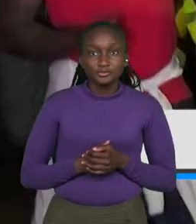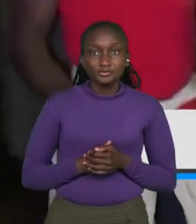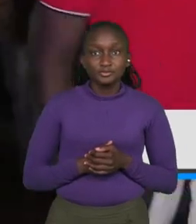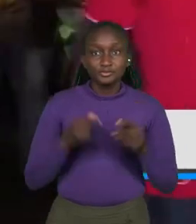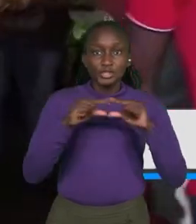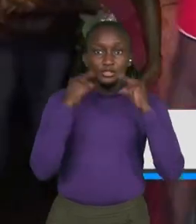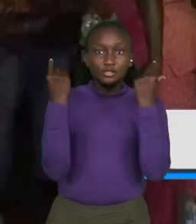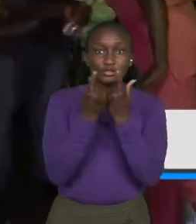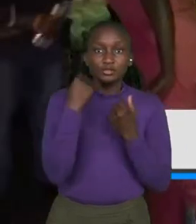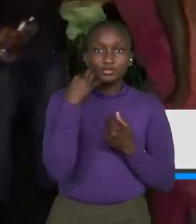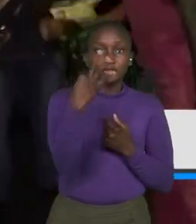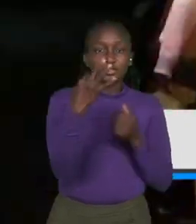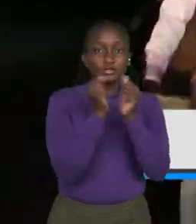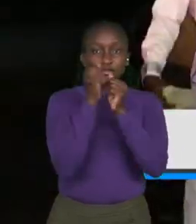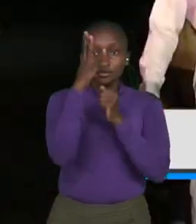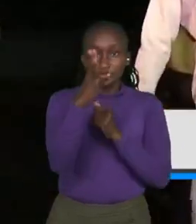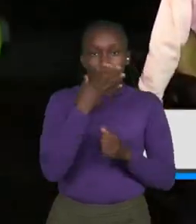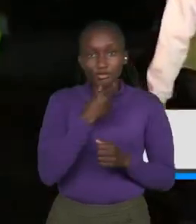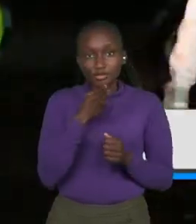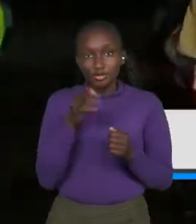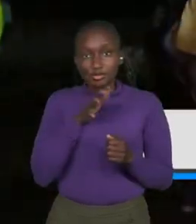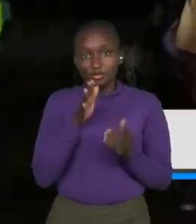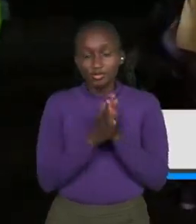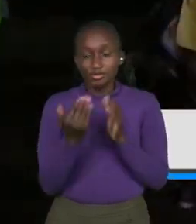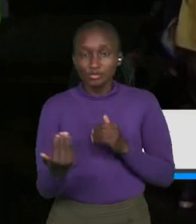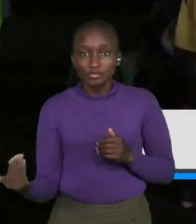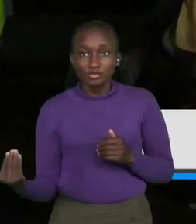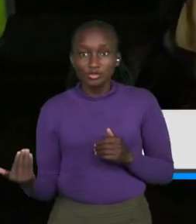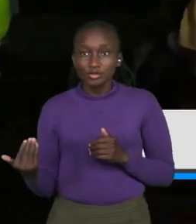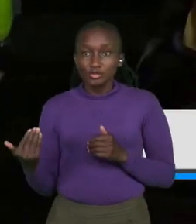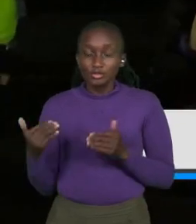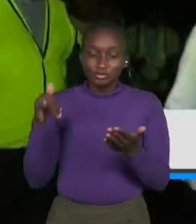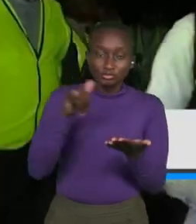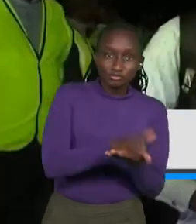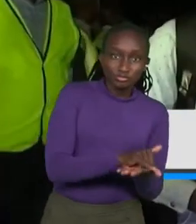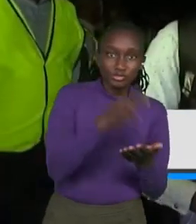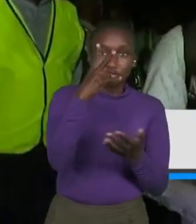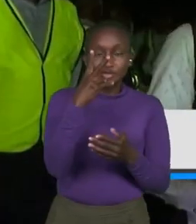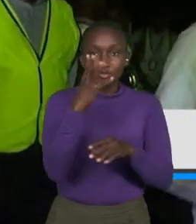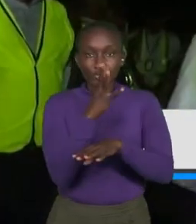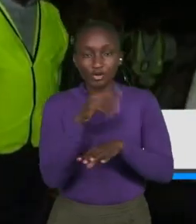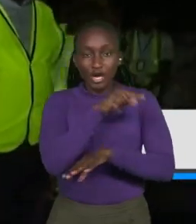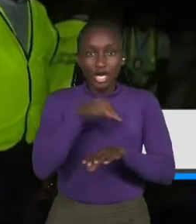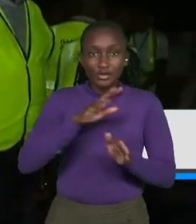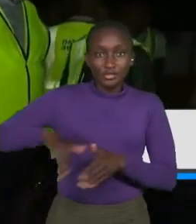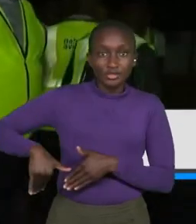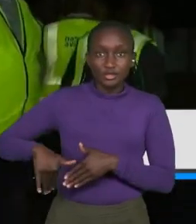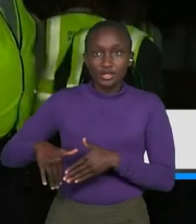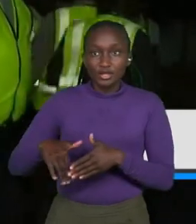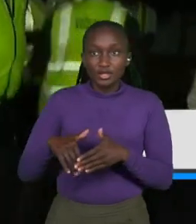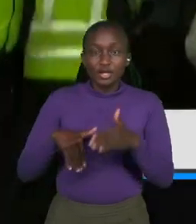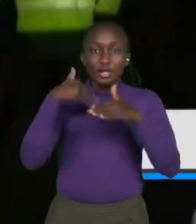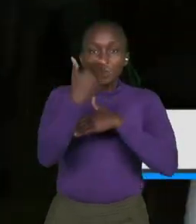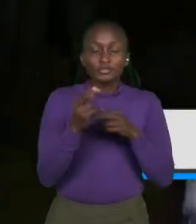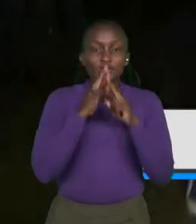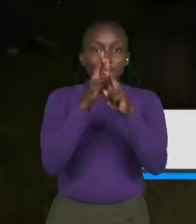The group of 314 men, women and children arrived almost 24 hours later than scheduled after reports that the